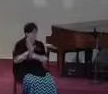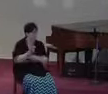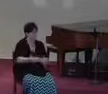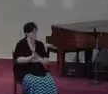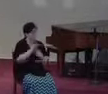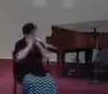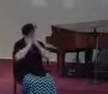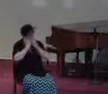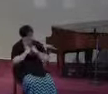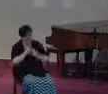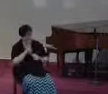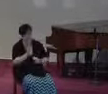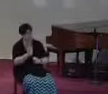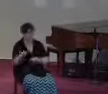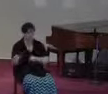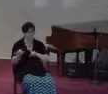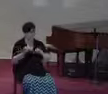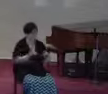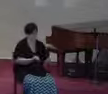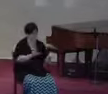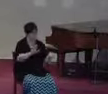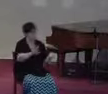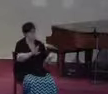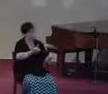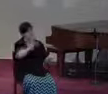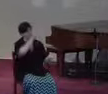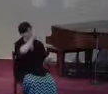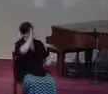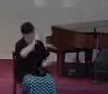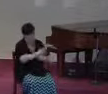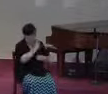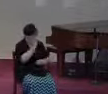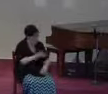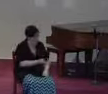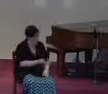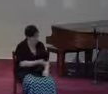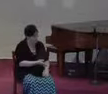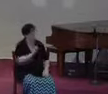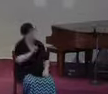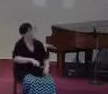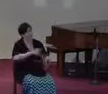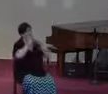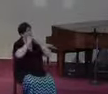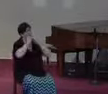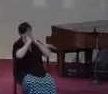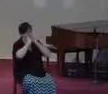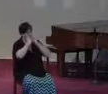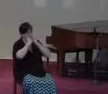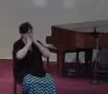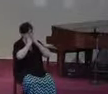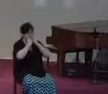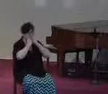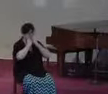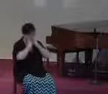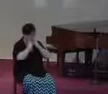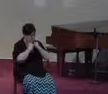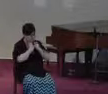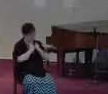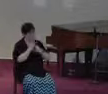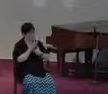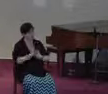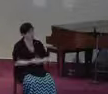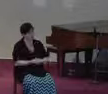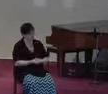as only her own son would. It was a sacred trust. A